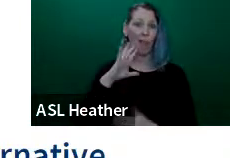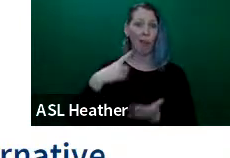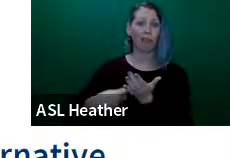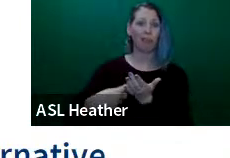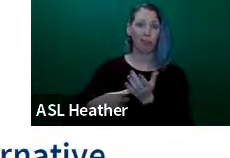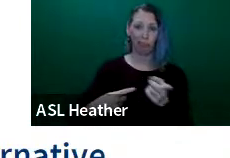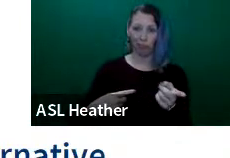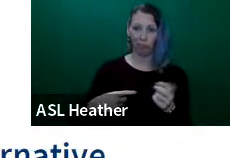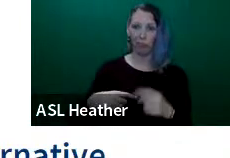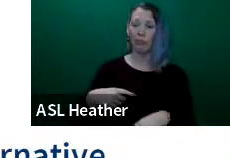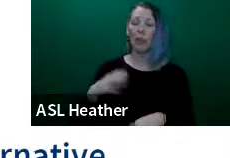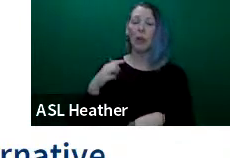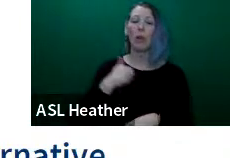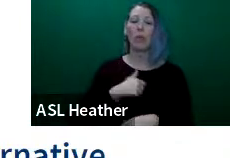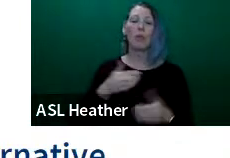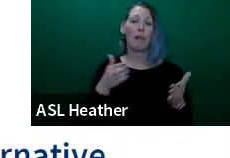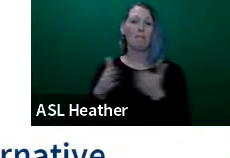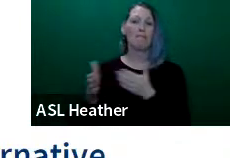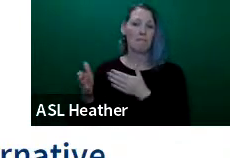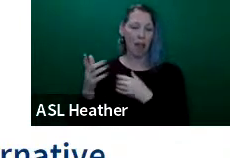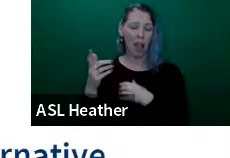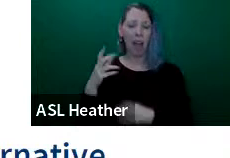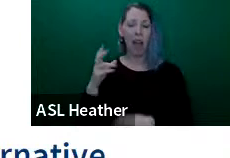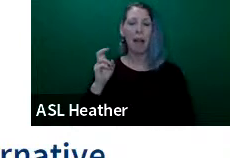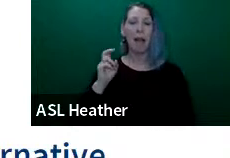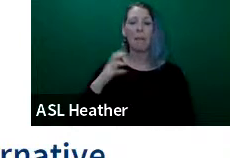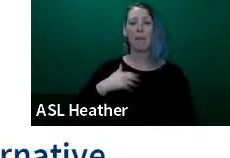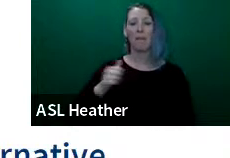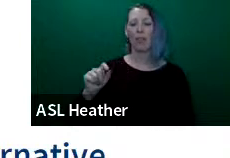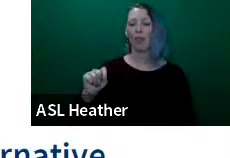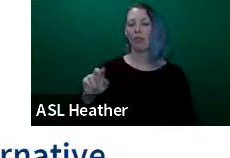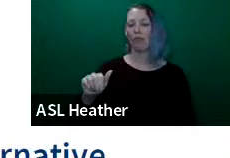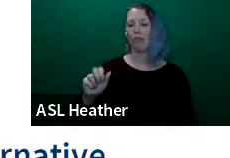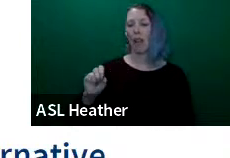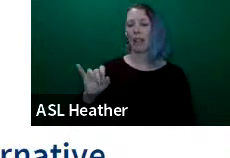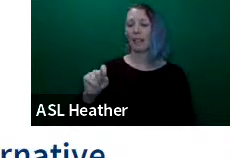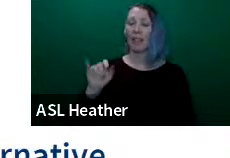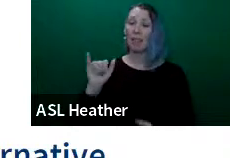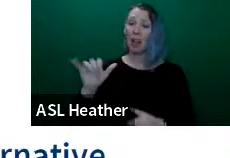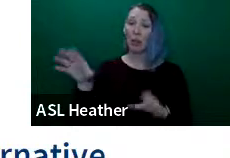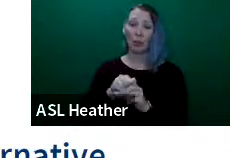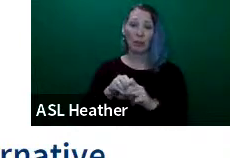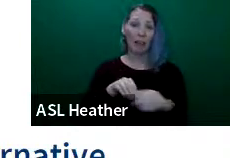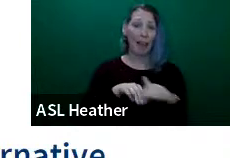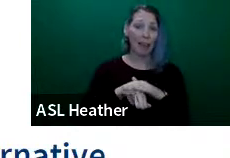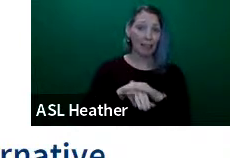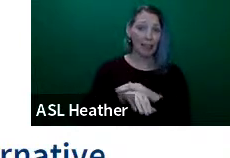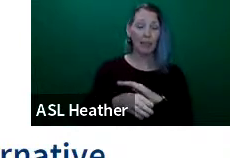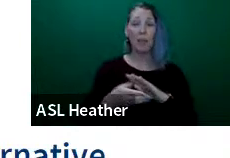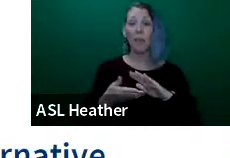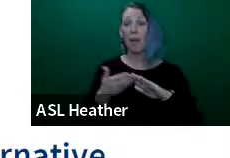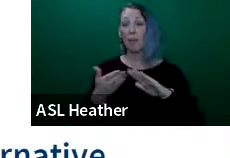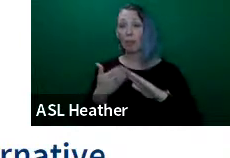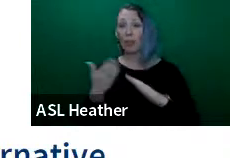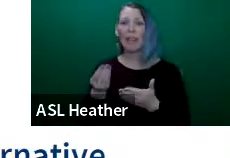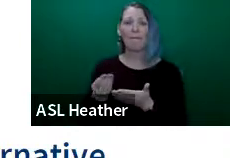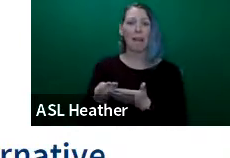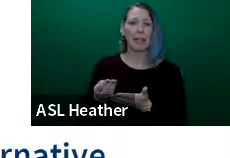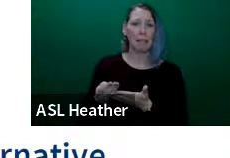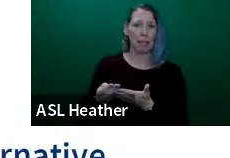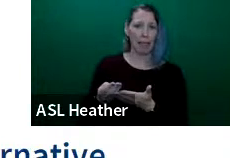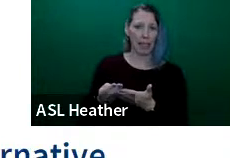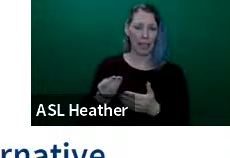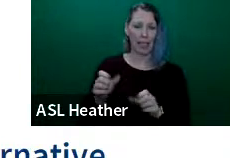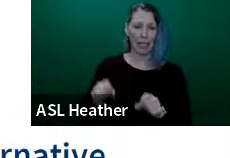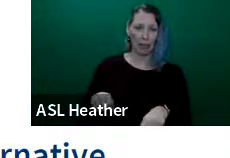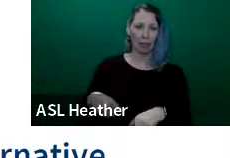We are looking to optimize, as I've mentioned, the preferred transit investment. That includes access, operations, and fundability. And you can see there